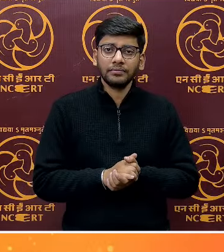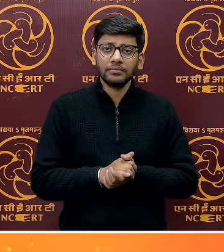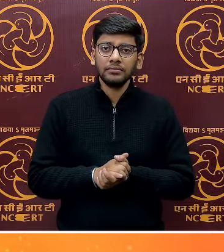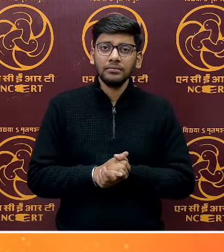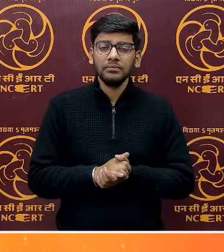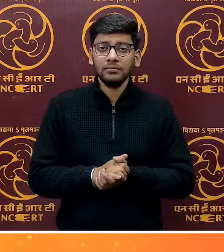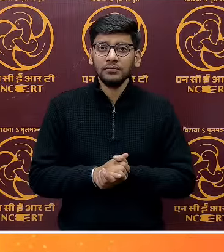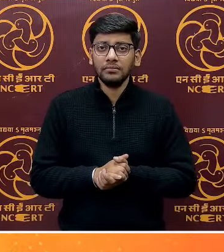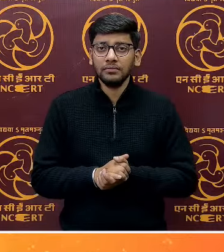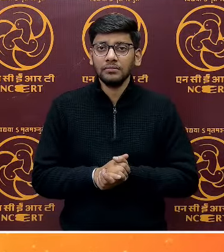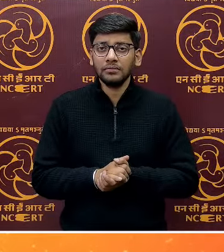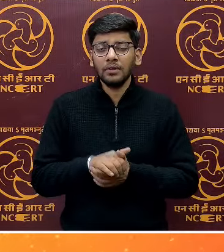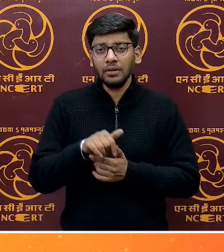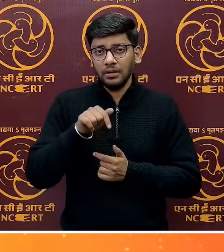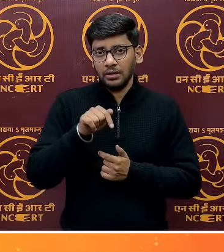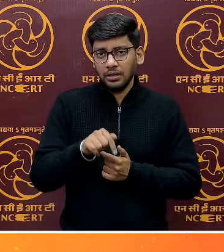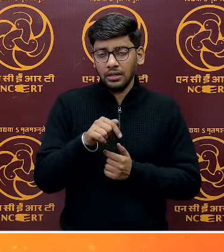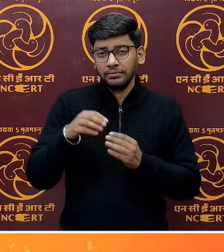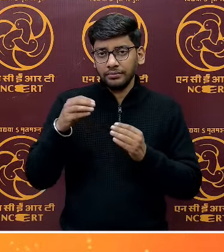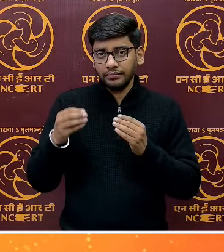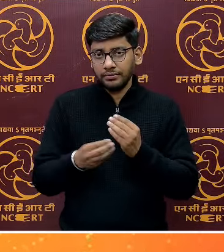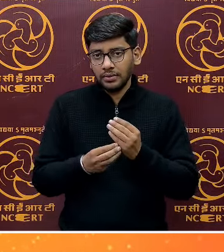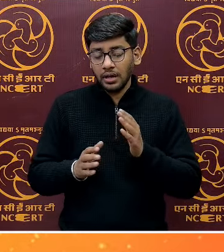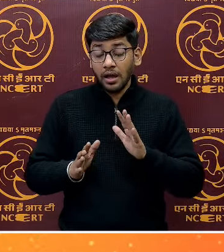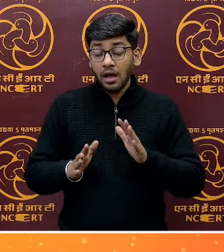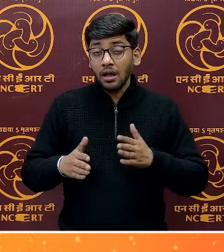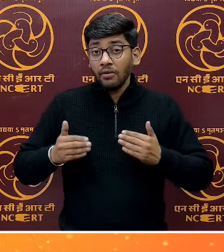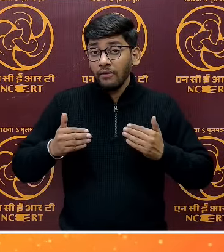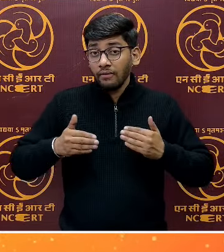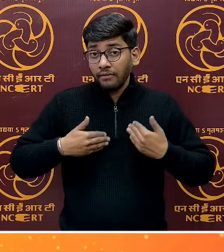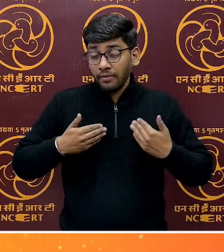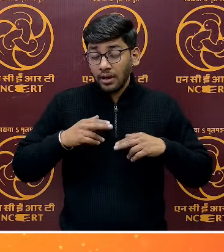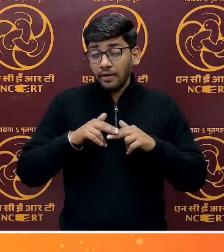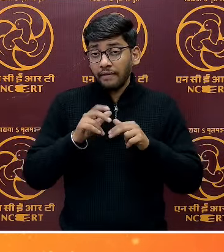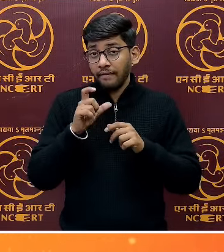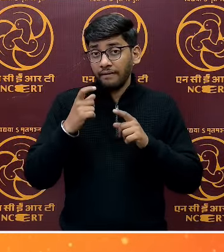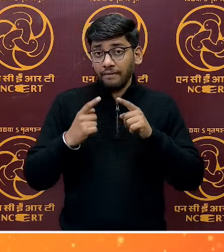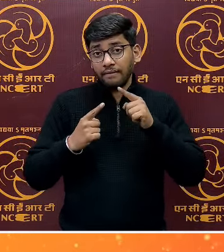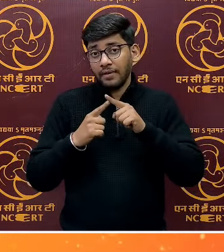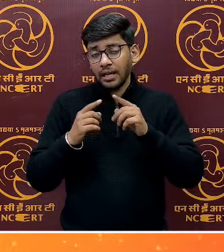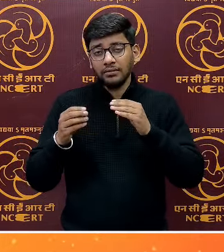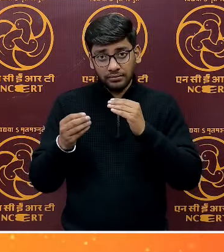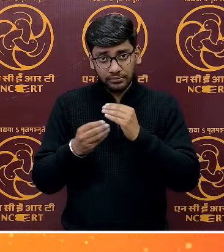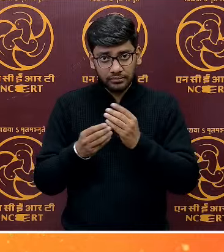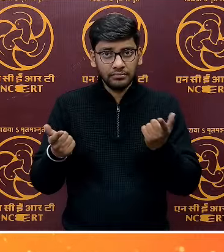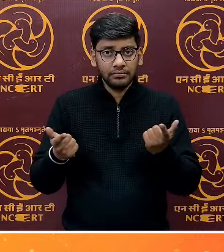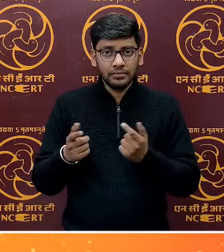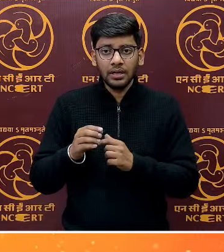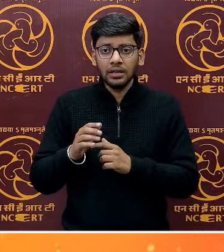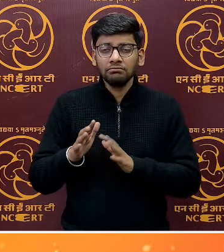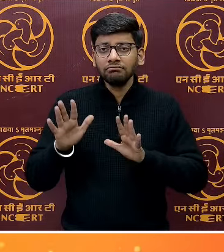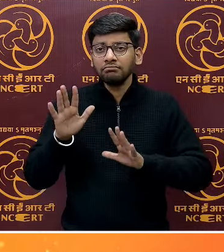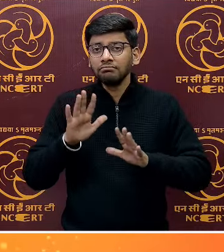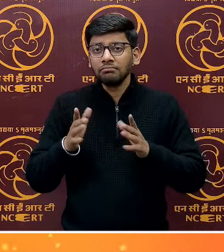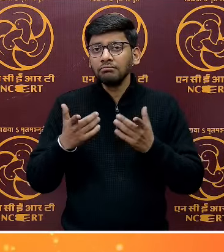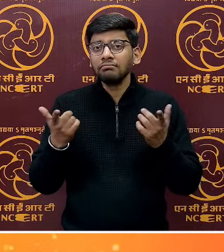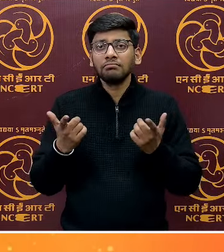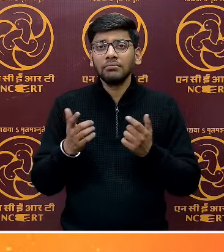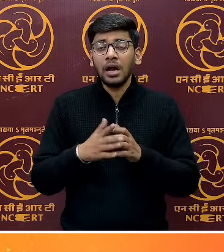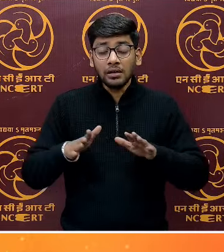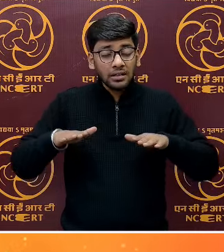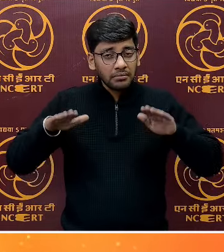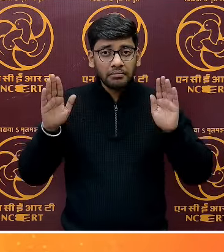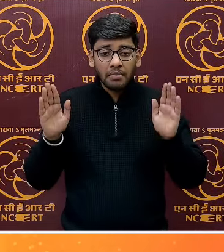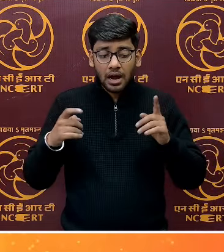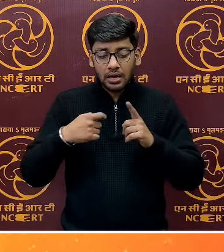Okay. Now, some fun facts. We've been talking about a bird, and kite is a bird in its